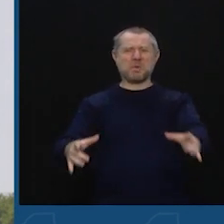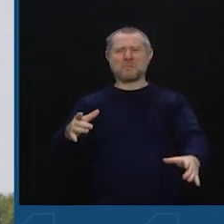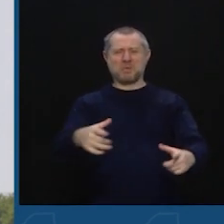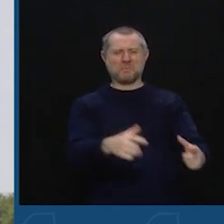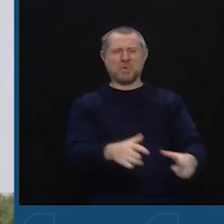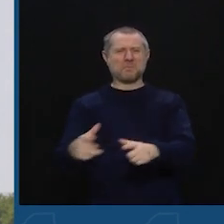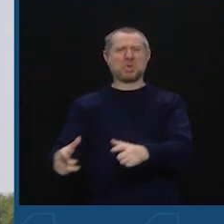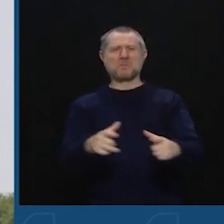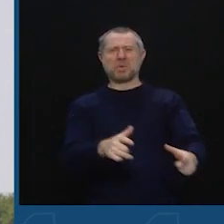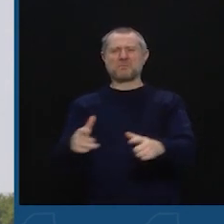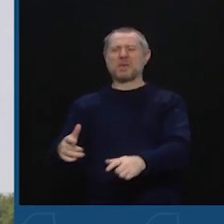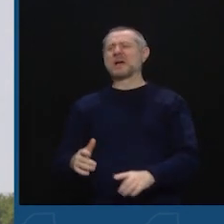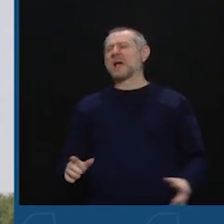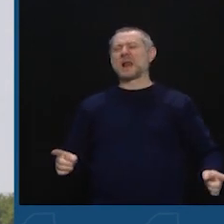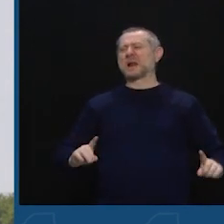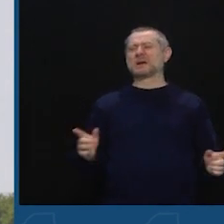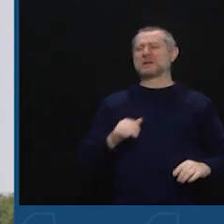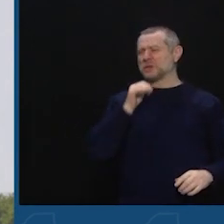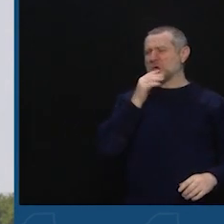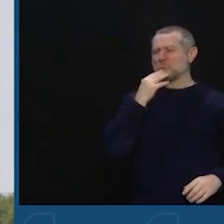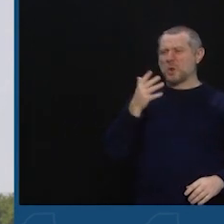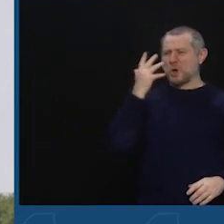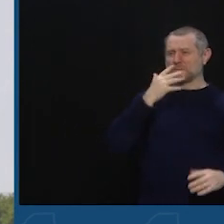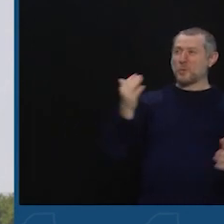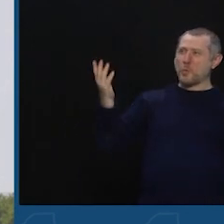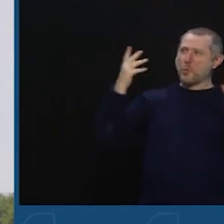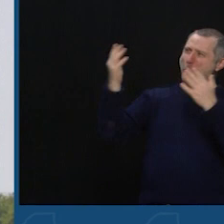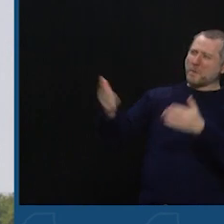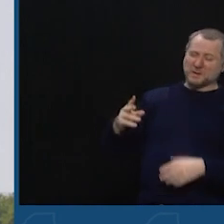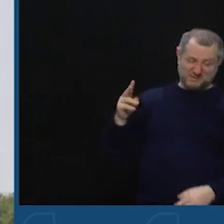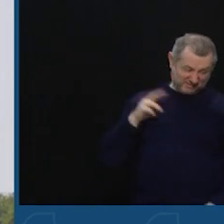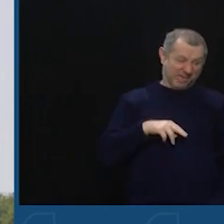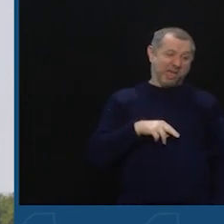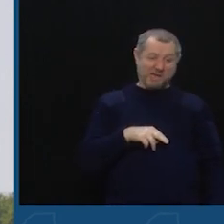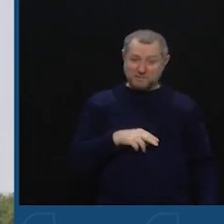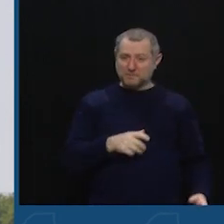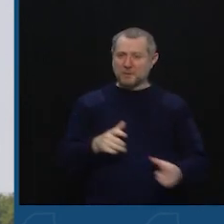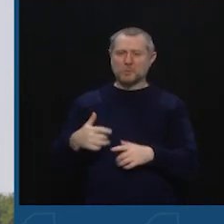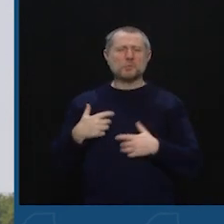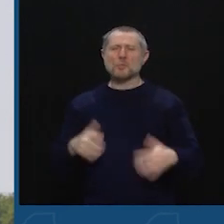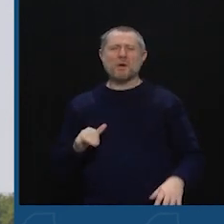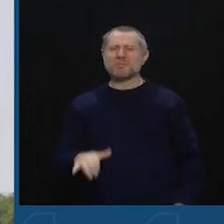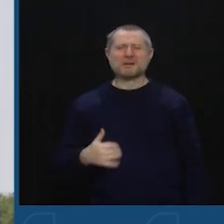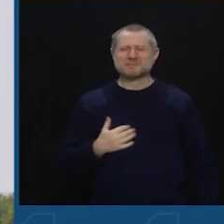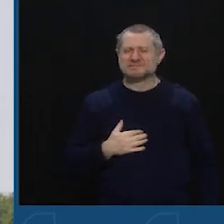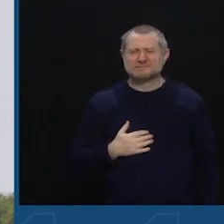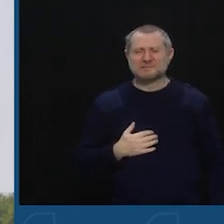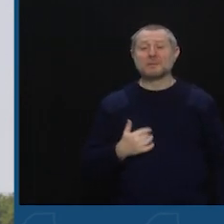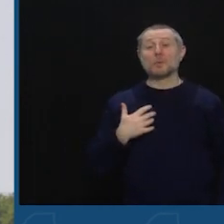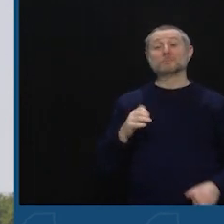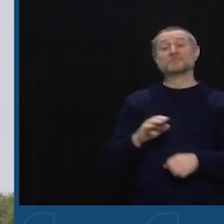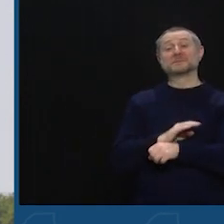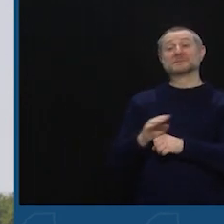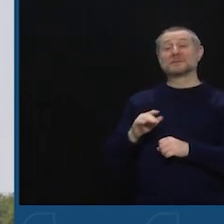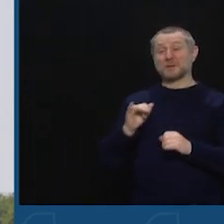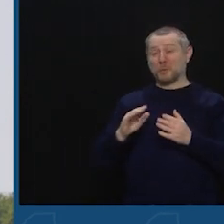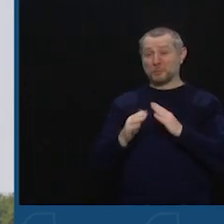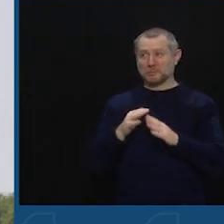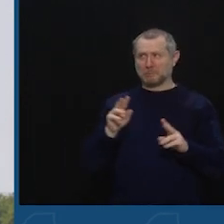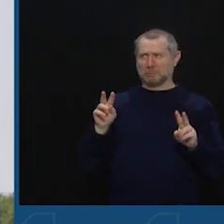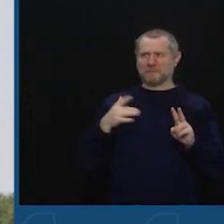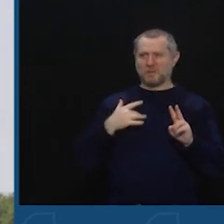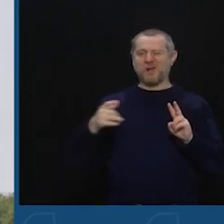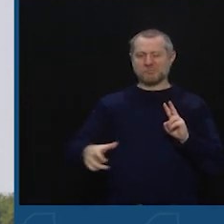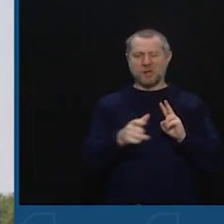not a welcome mat to people that are exploring your communities, or for the people who live here, or the businesses that have made your community their home. So there's countless ways